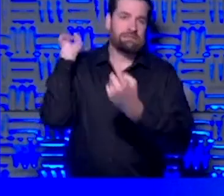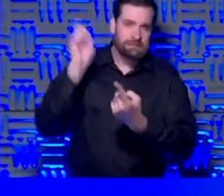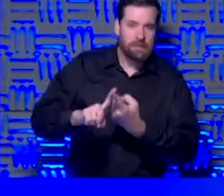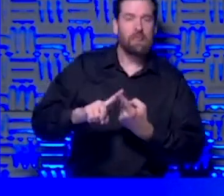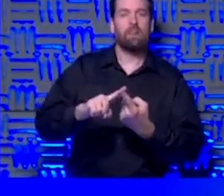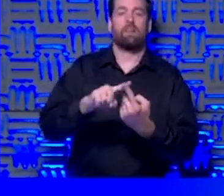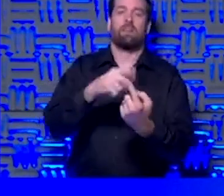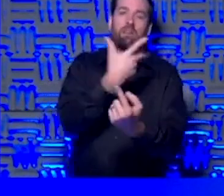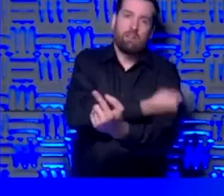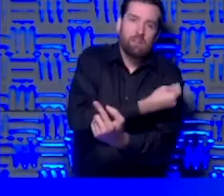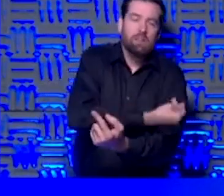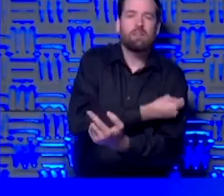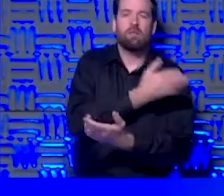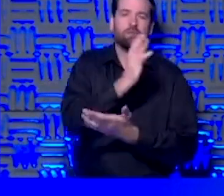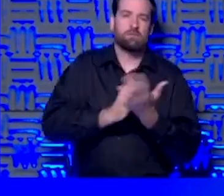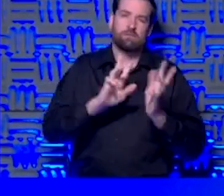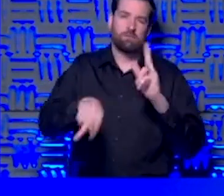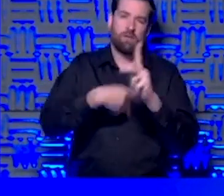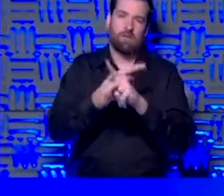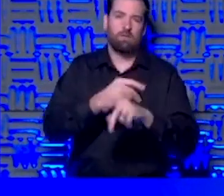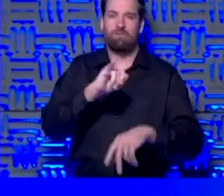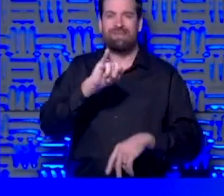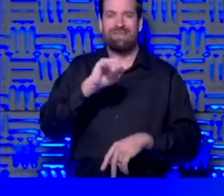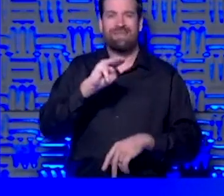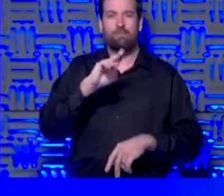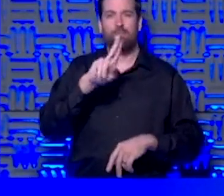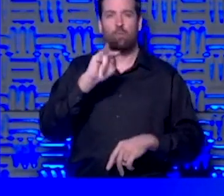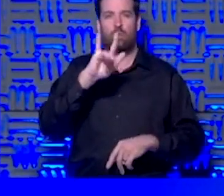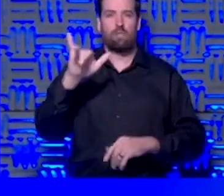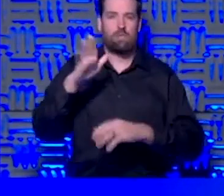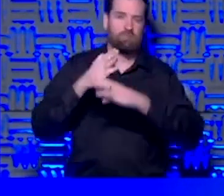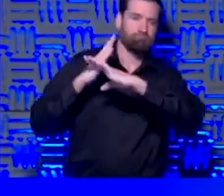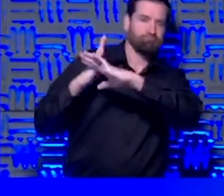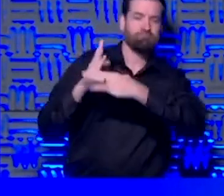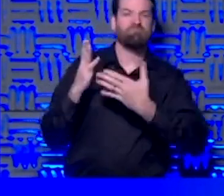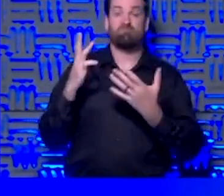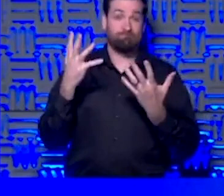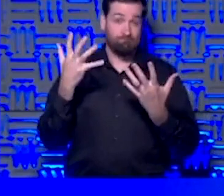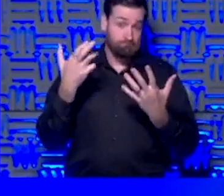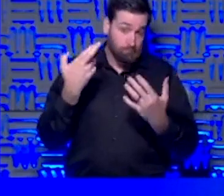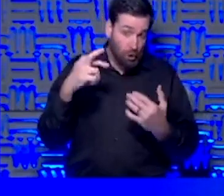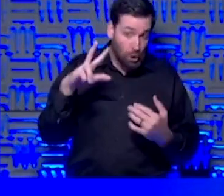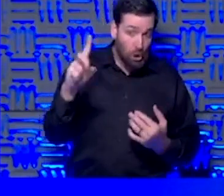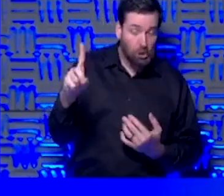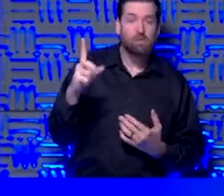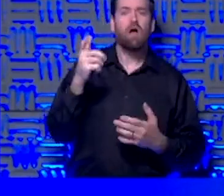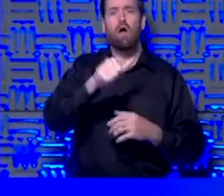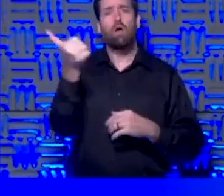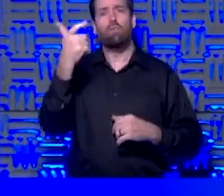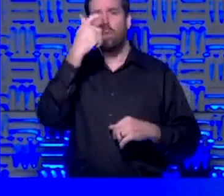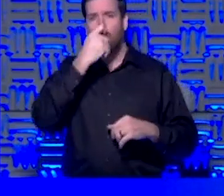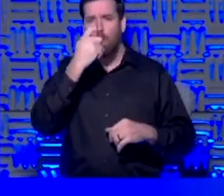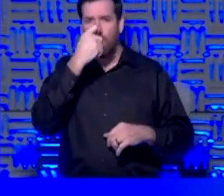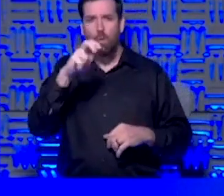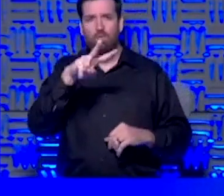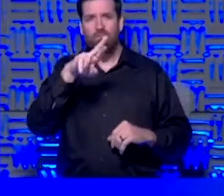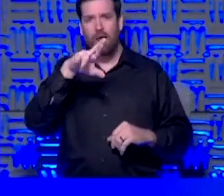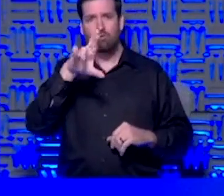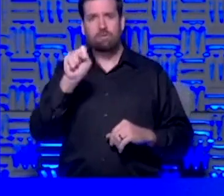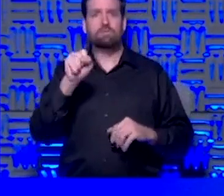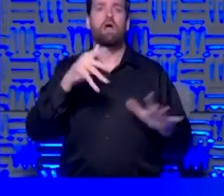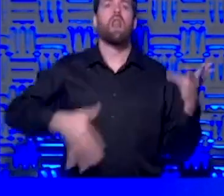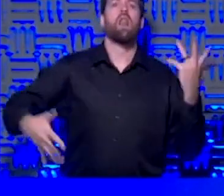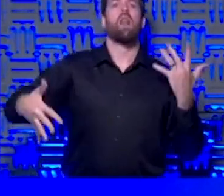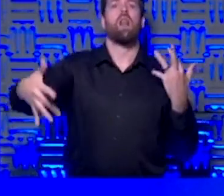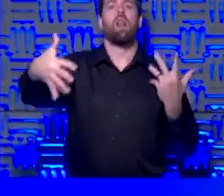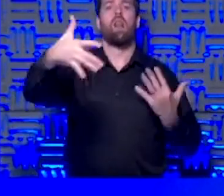getting immunity from this, whether that's herd immunity. I think even now there are other cold viruses circulating in the community. We